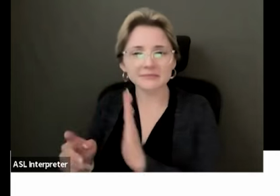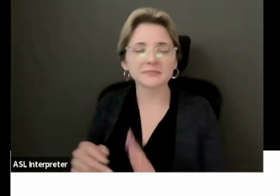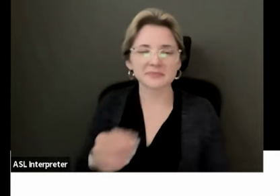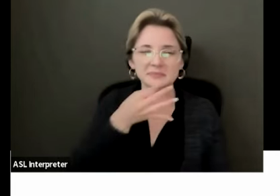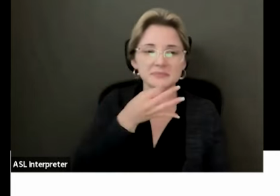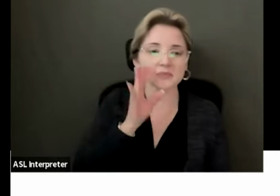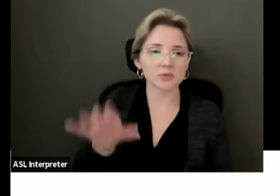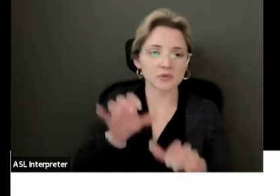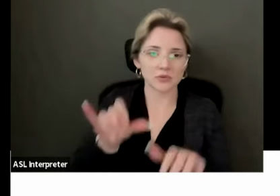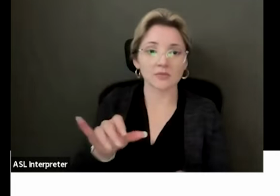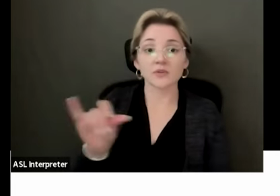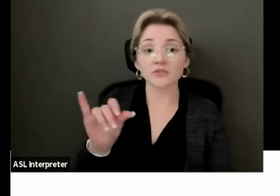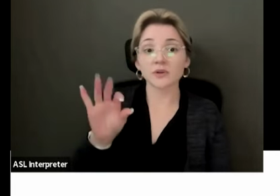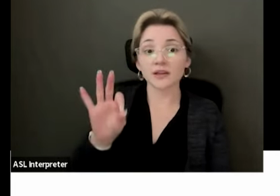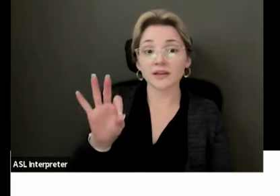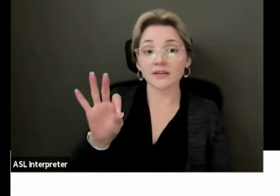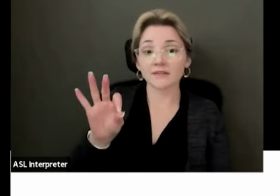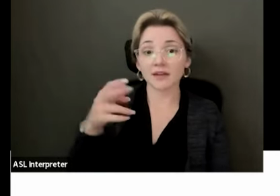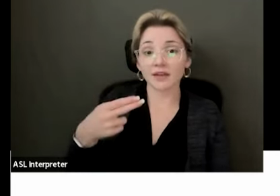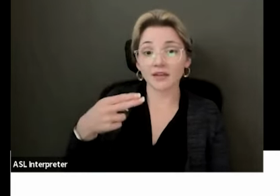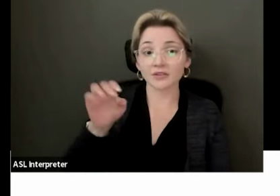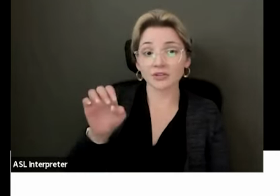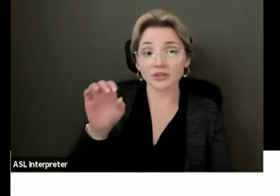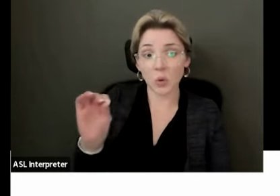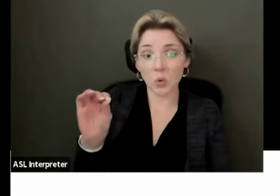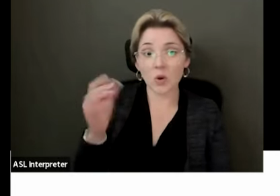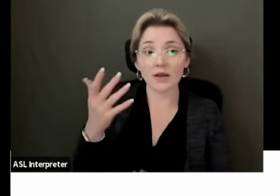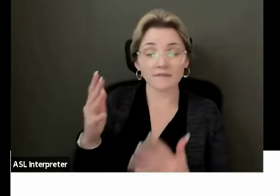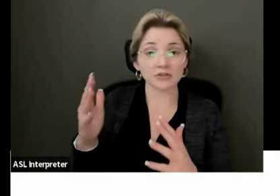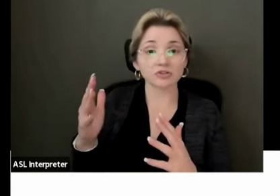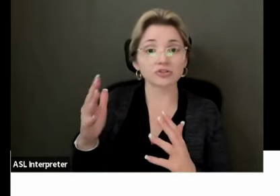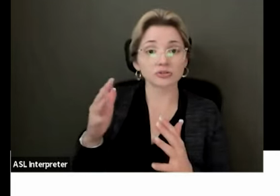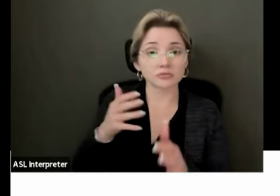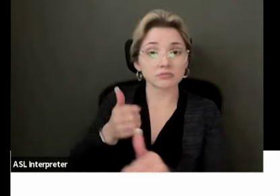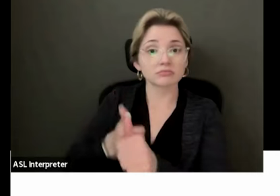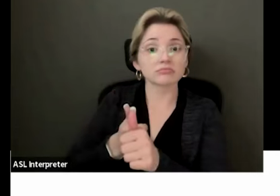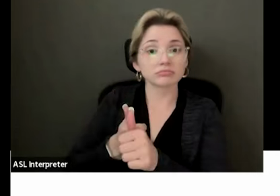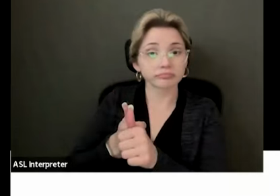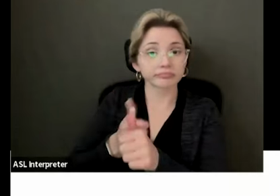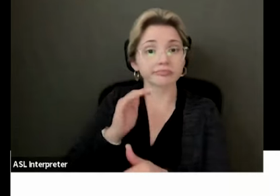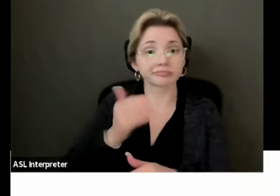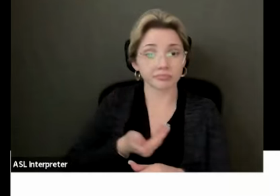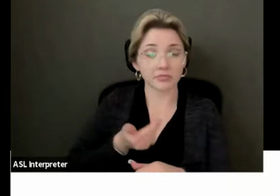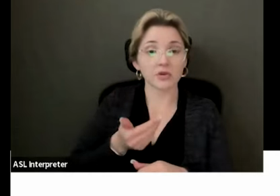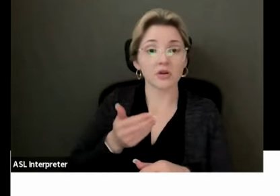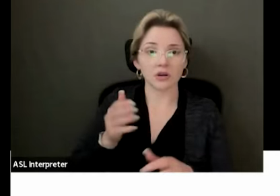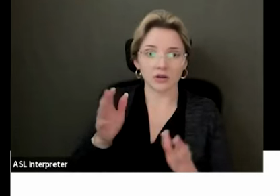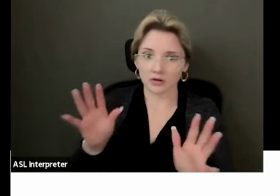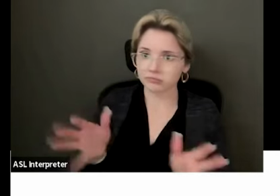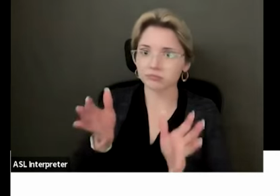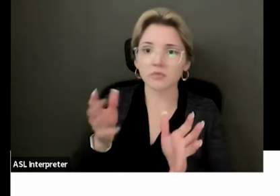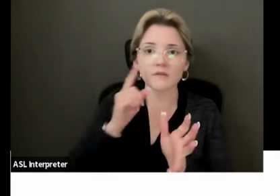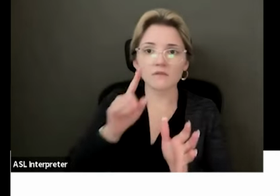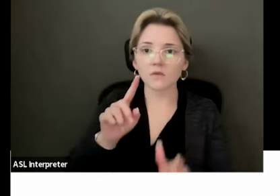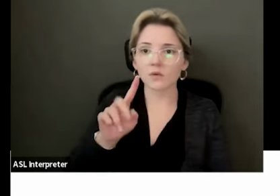also, FHEO has issued an enforcement notice. So they've really expanded their enforcement of violations